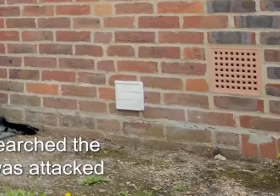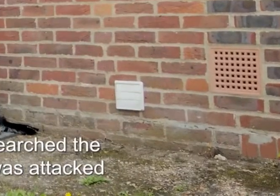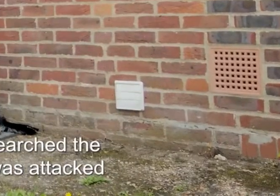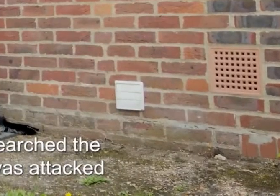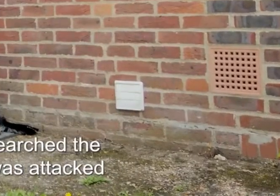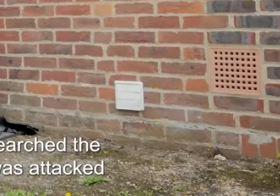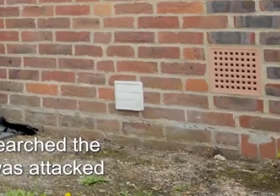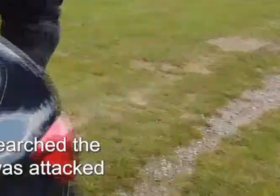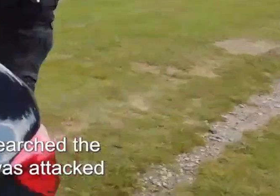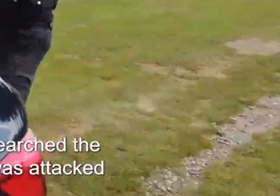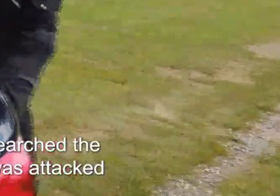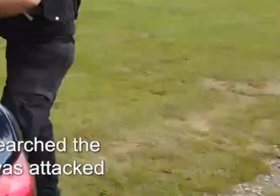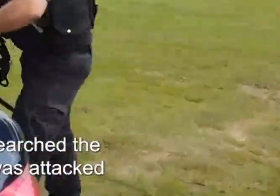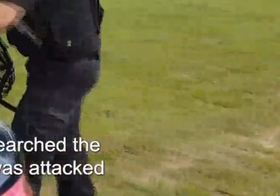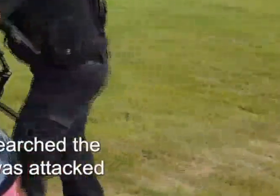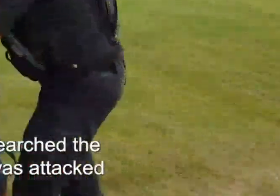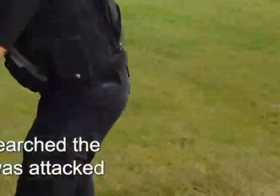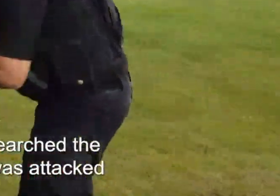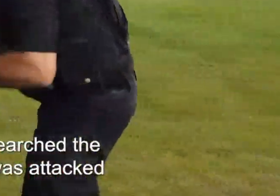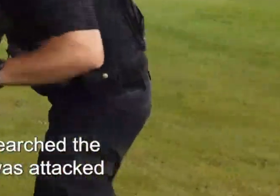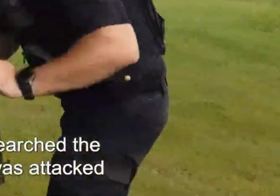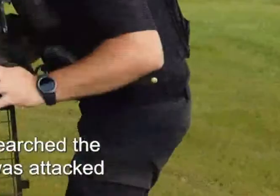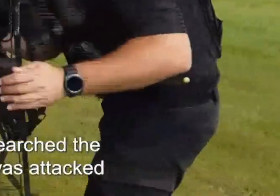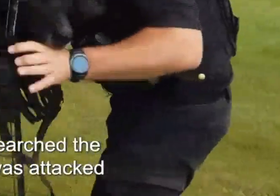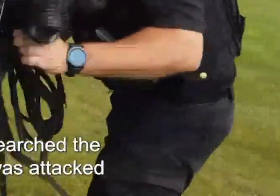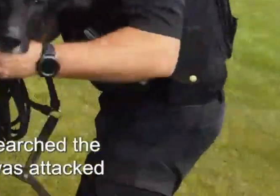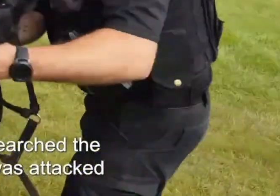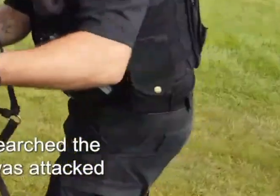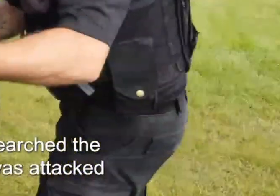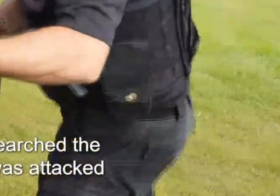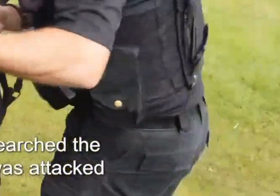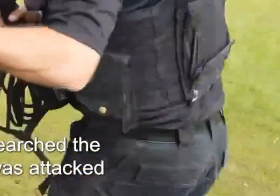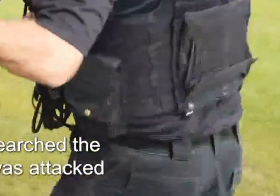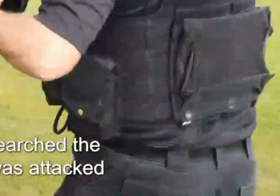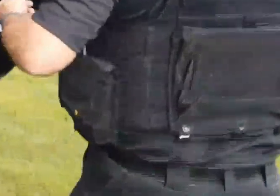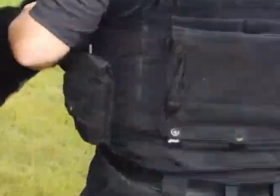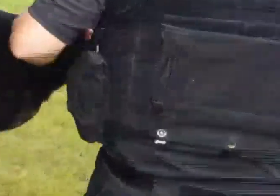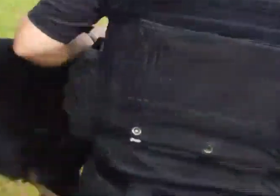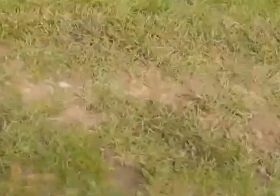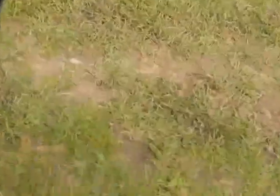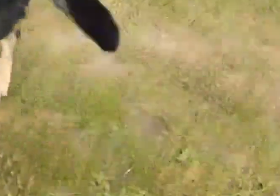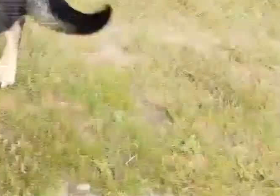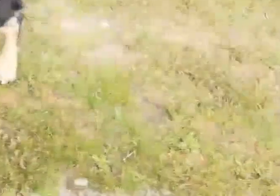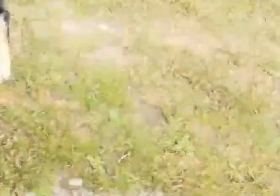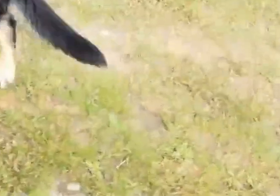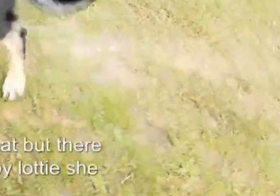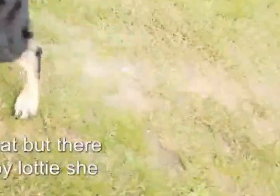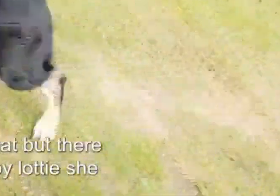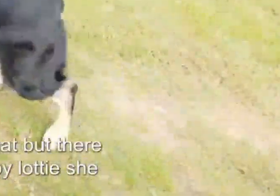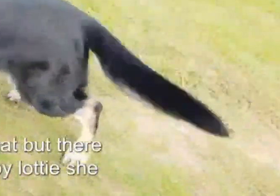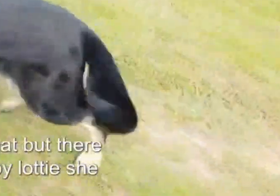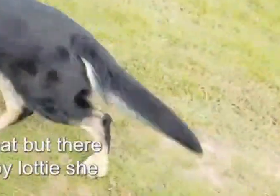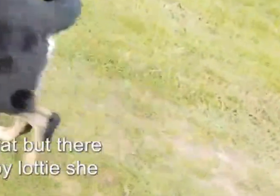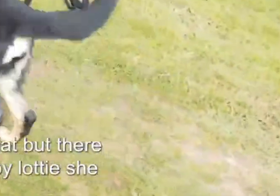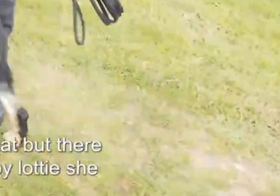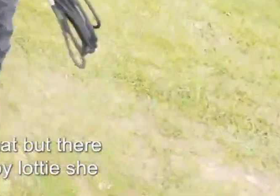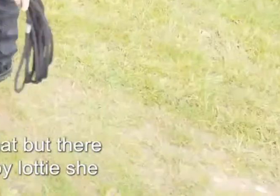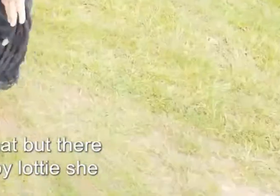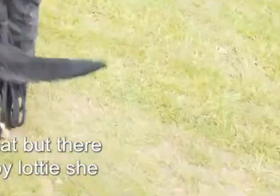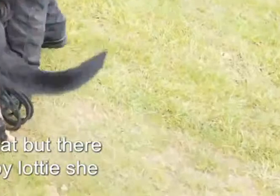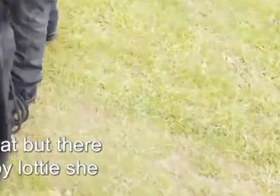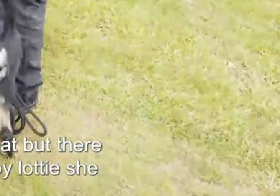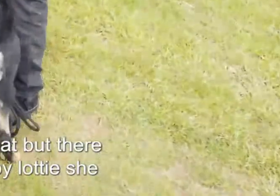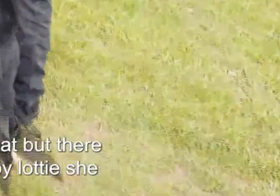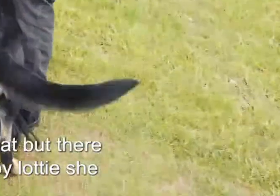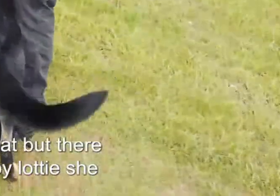for a track away. I've searched the garden of the building that was attacked. No persons were found in that,